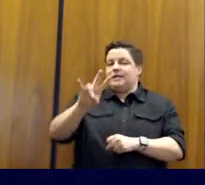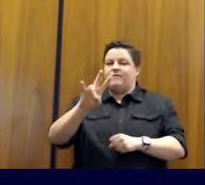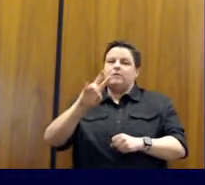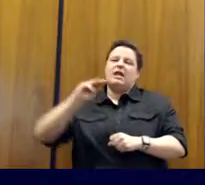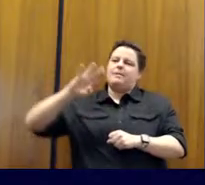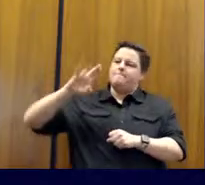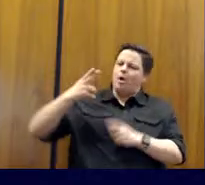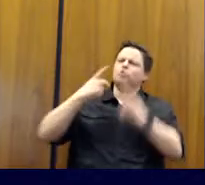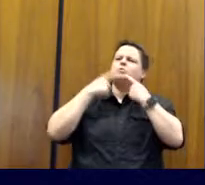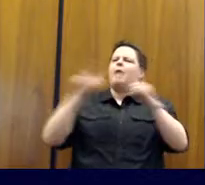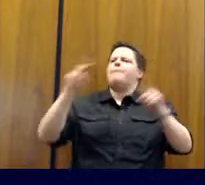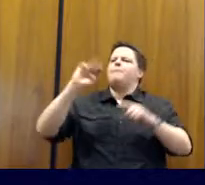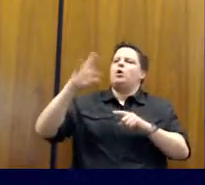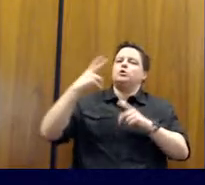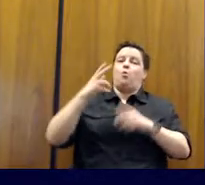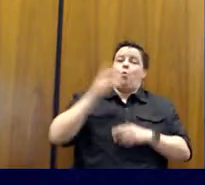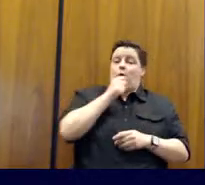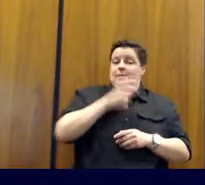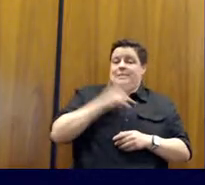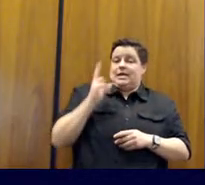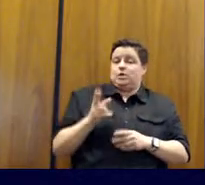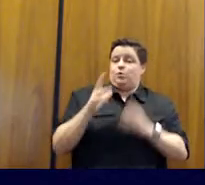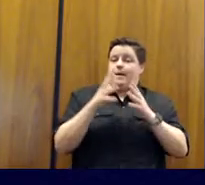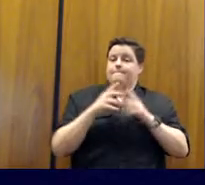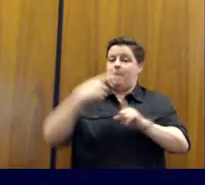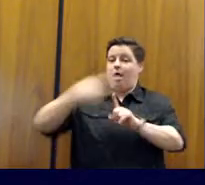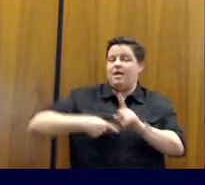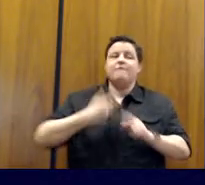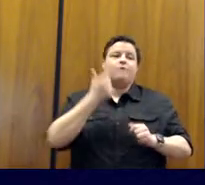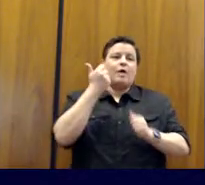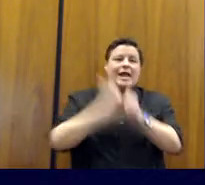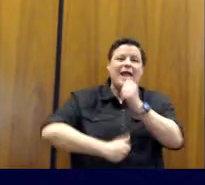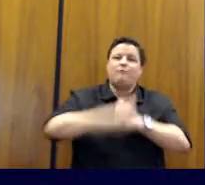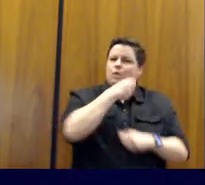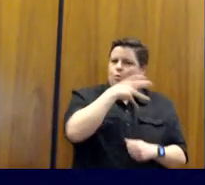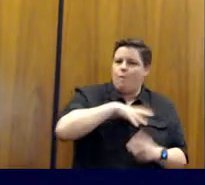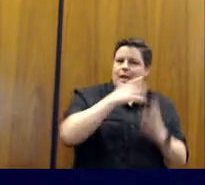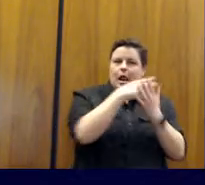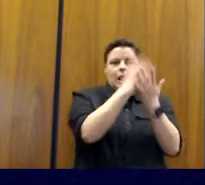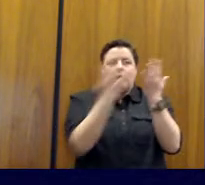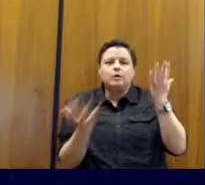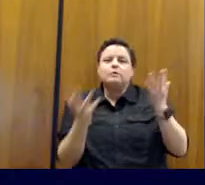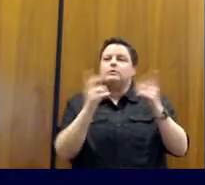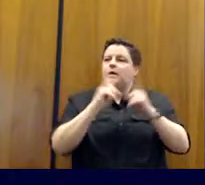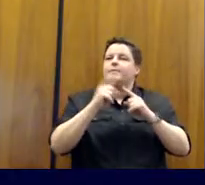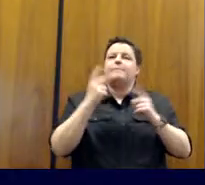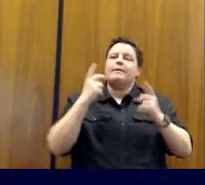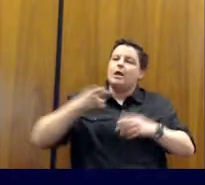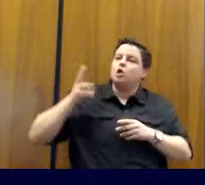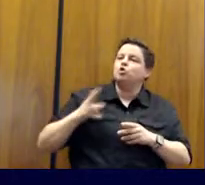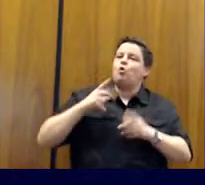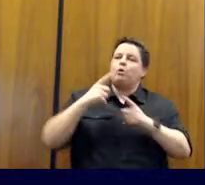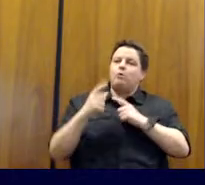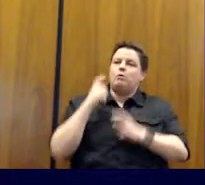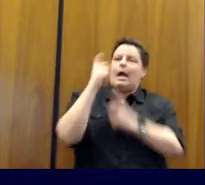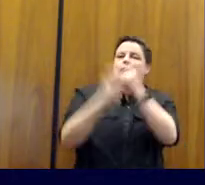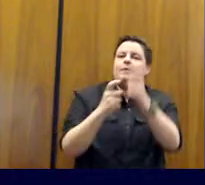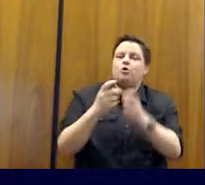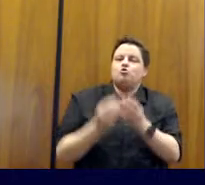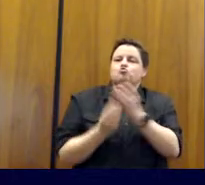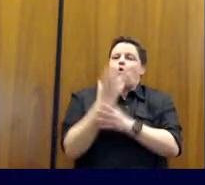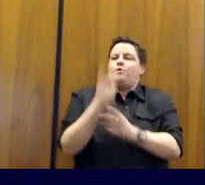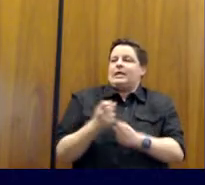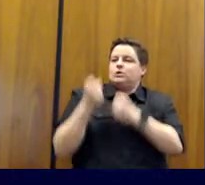Month, which proclaimed that American women of every race, class, and ethnic background have made historical contributions to the growth and strength